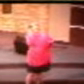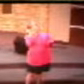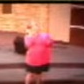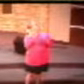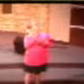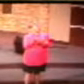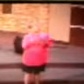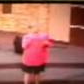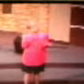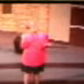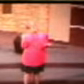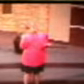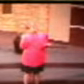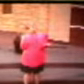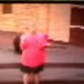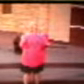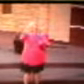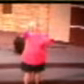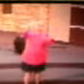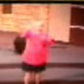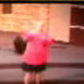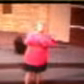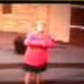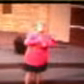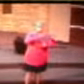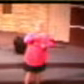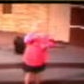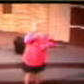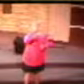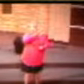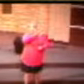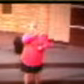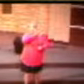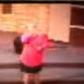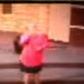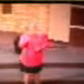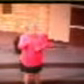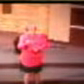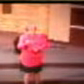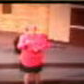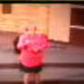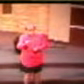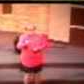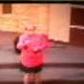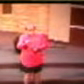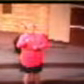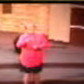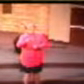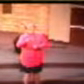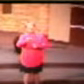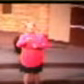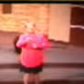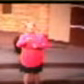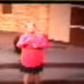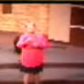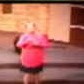And I remembered Teresa of Avila, 16th century mystic,